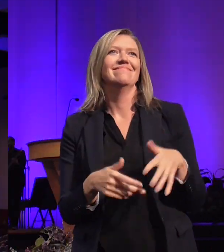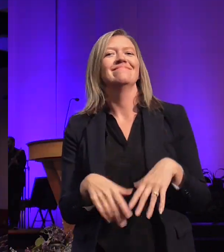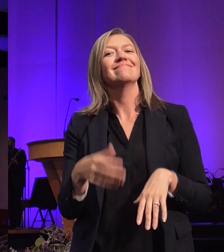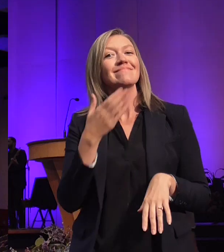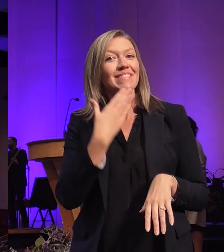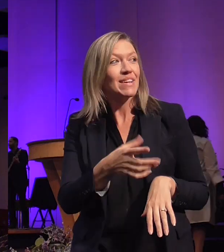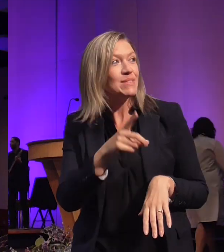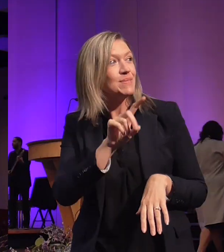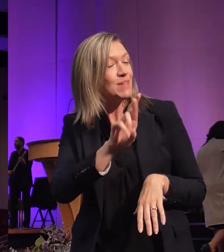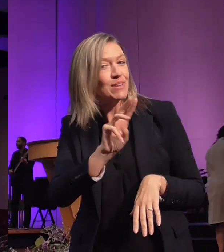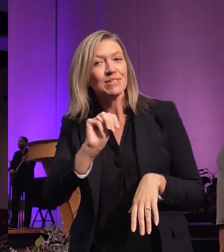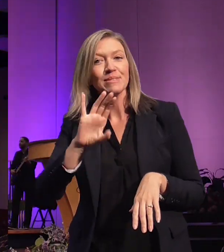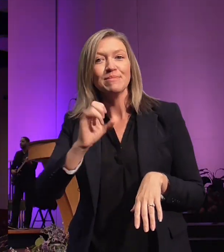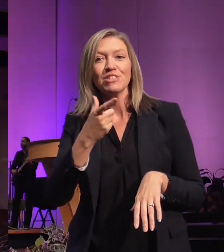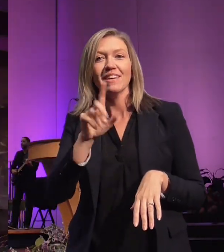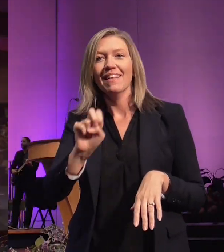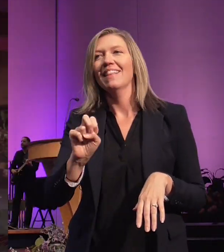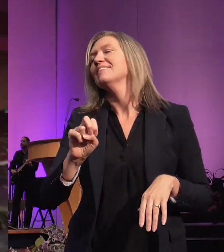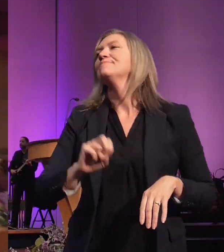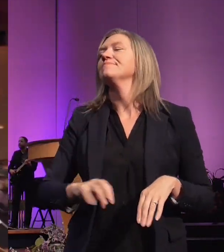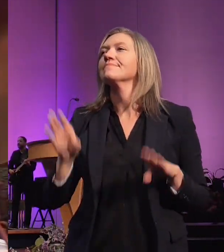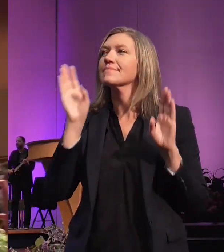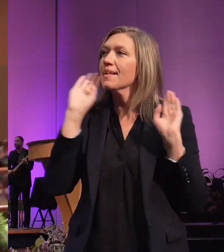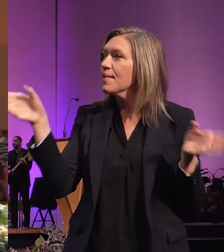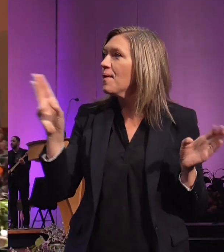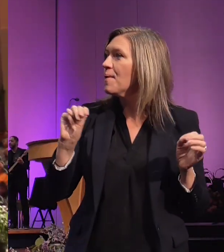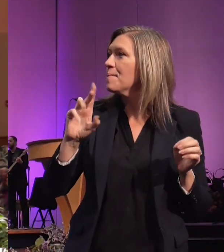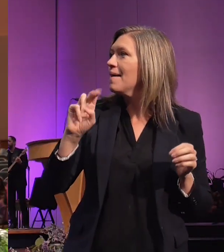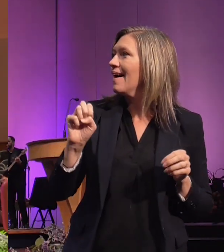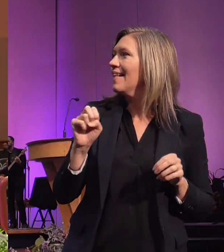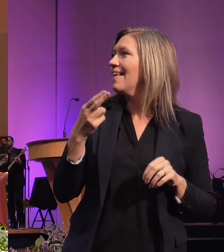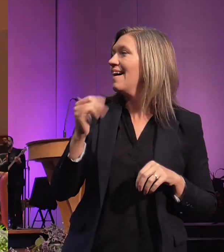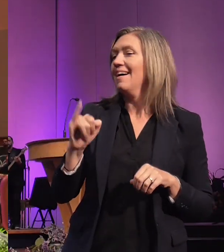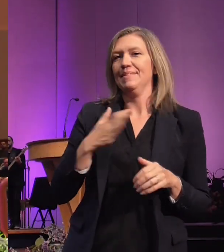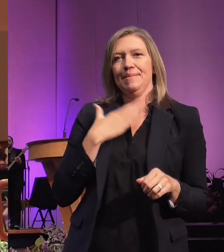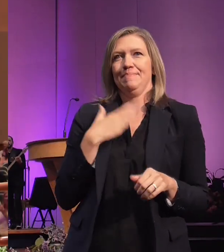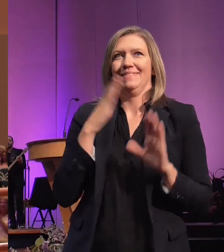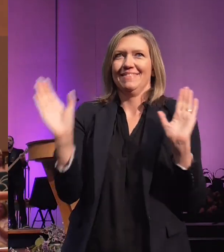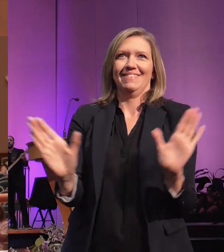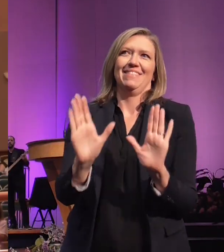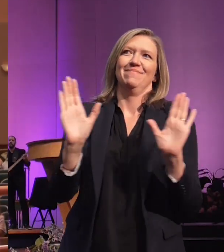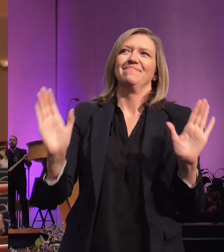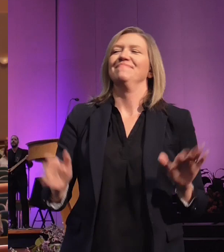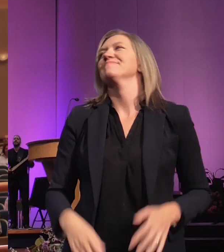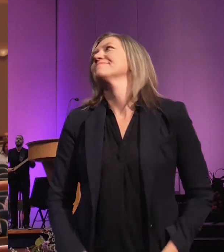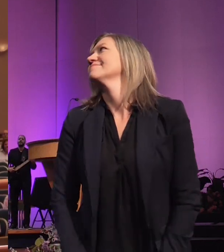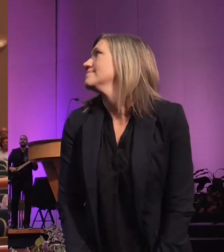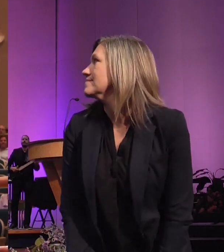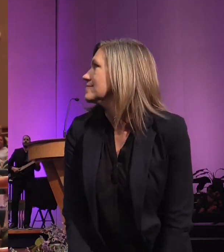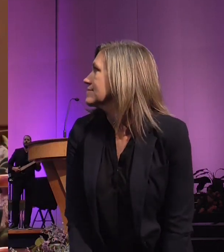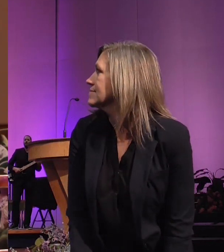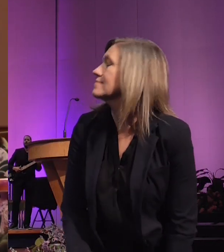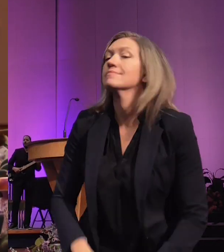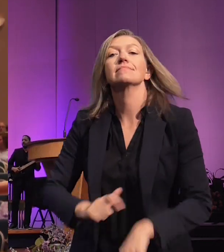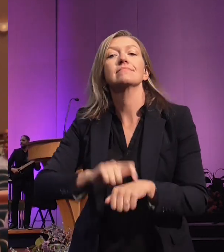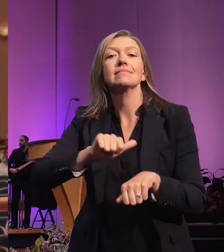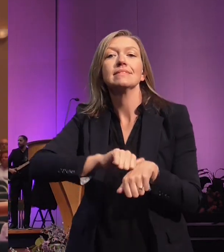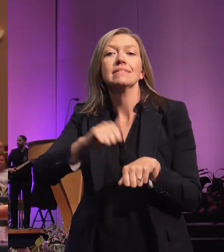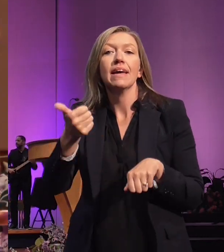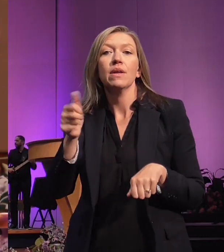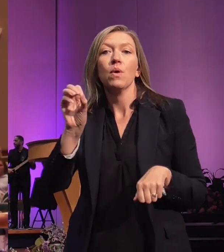Thank you, Dr. Michelle. Hello, Mile High. Hey. It's